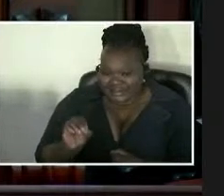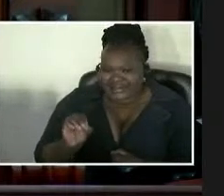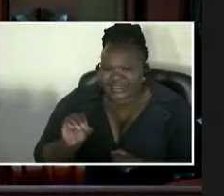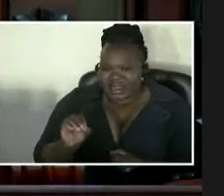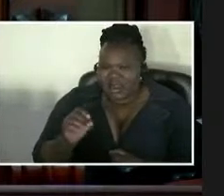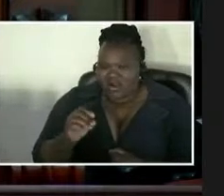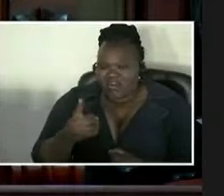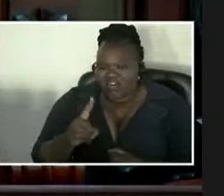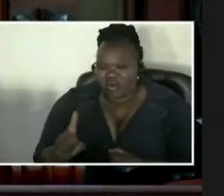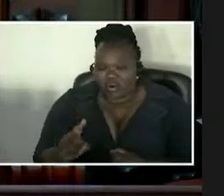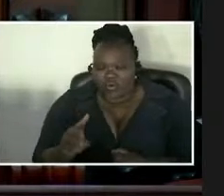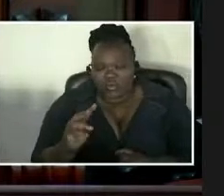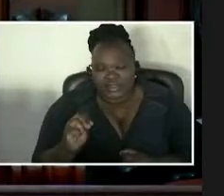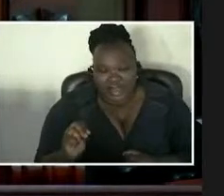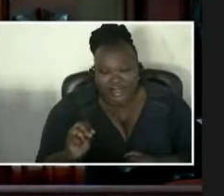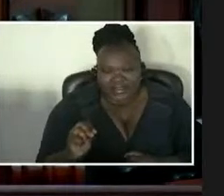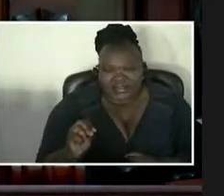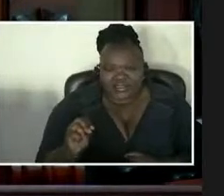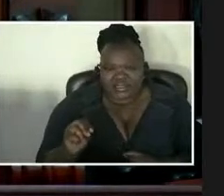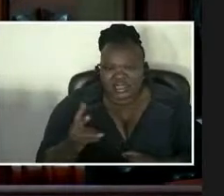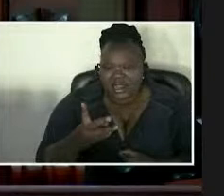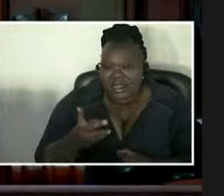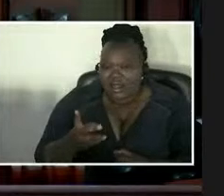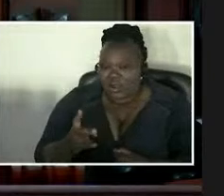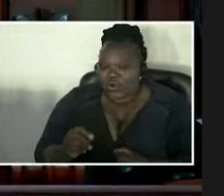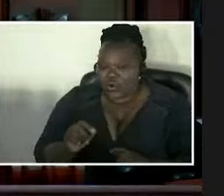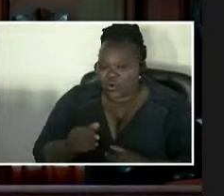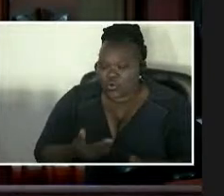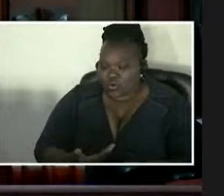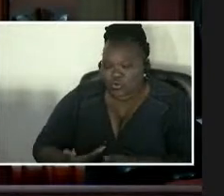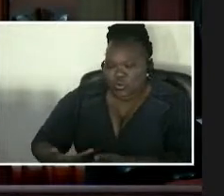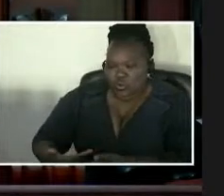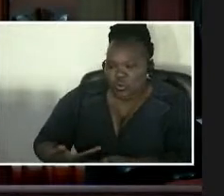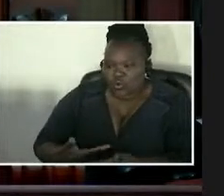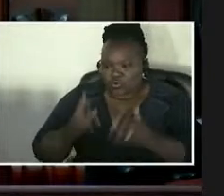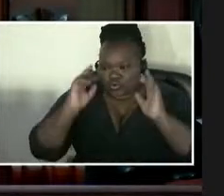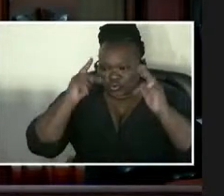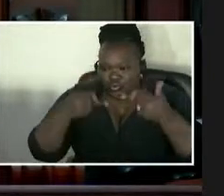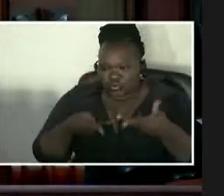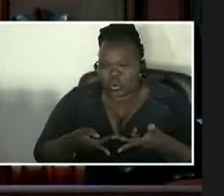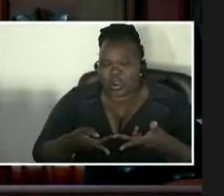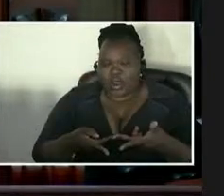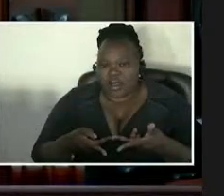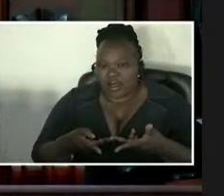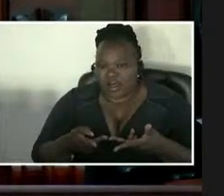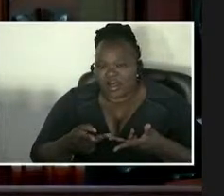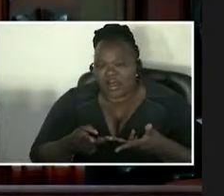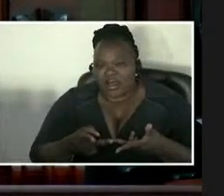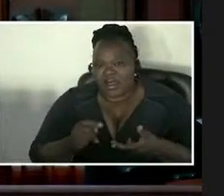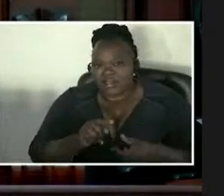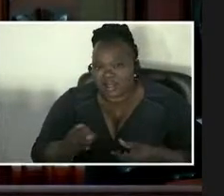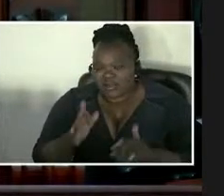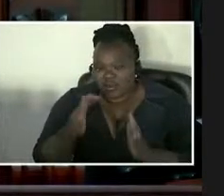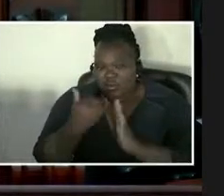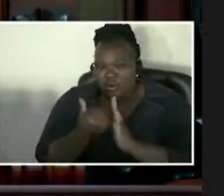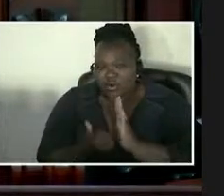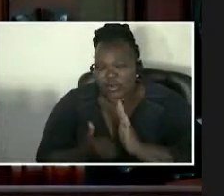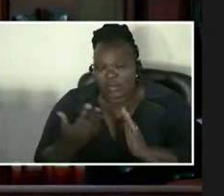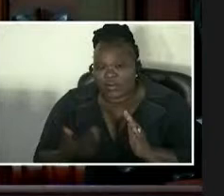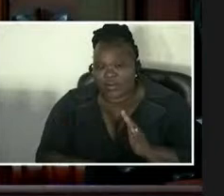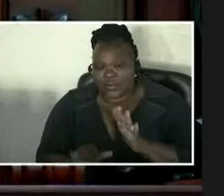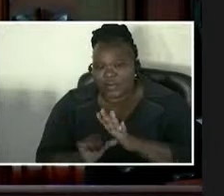mortality and infant mortality rates awareness programs are essential but accreditation and